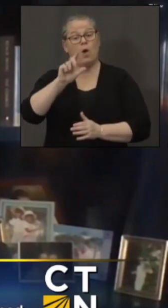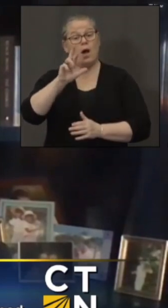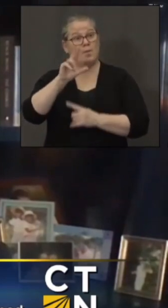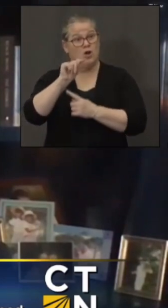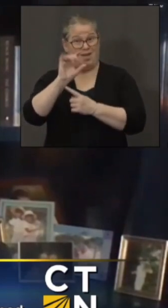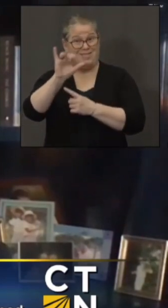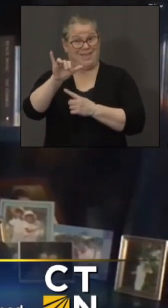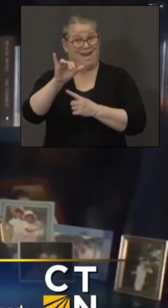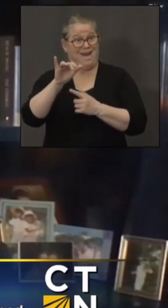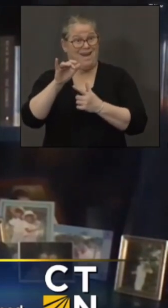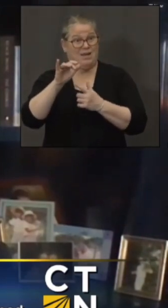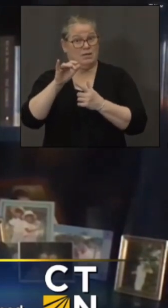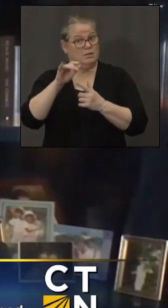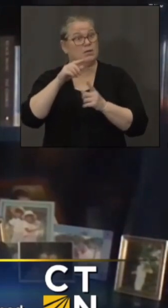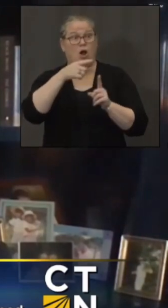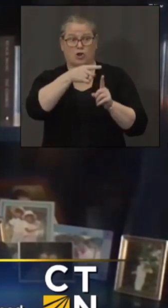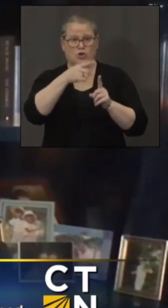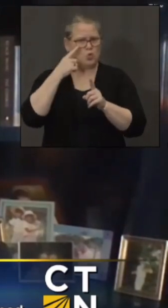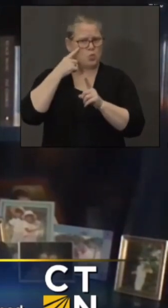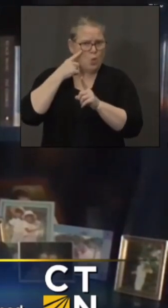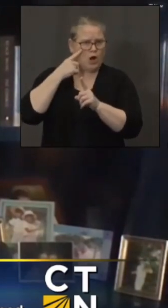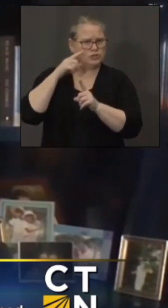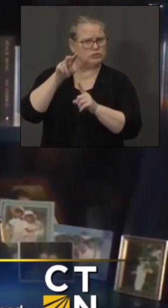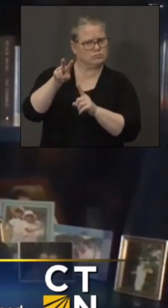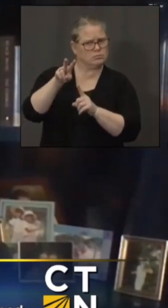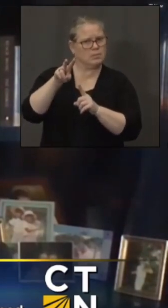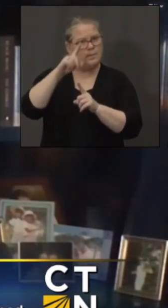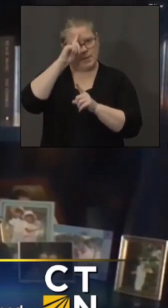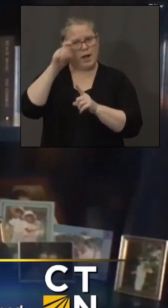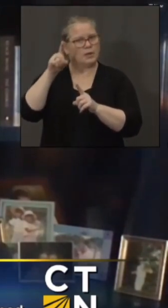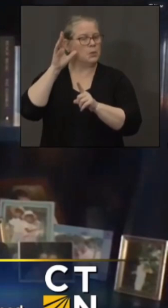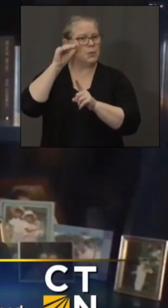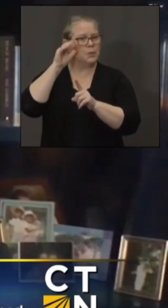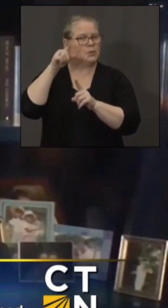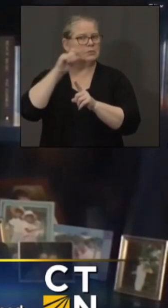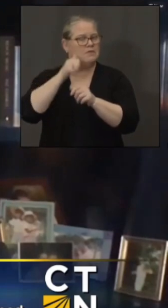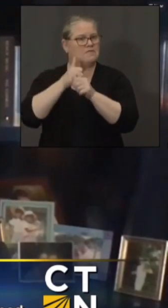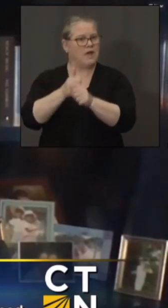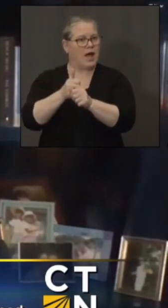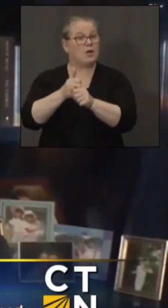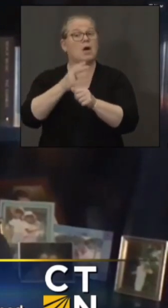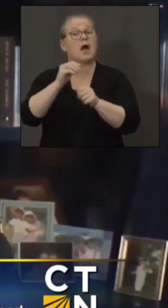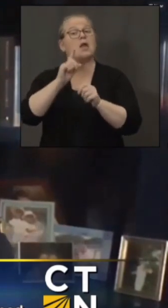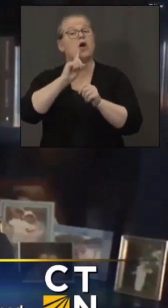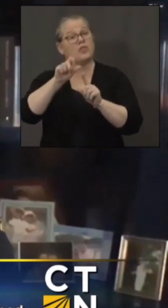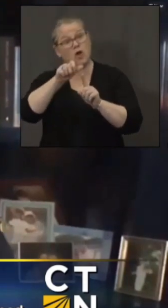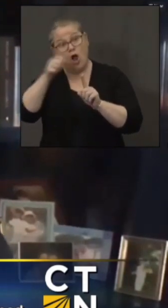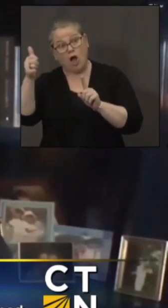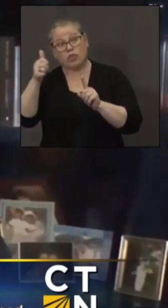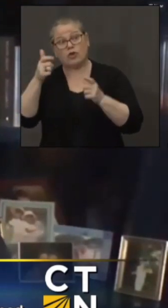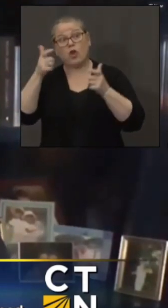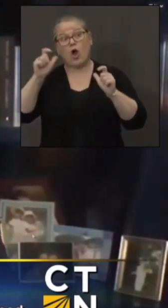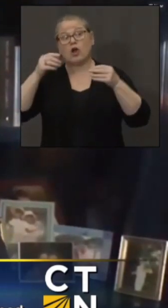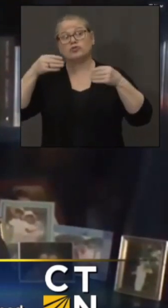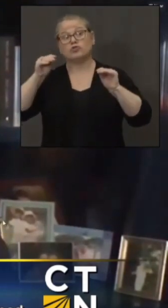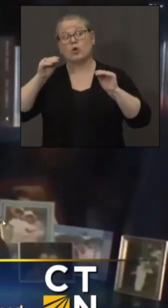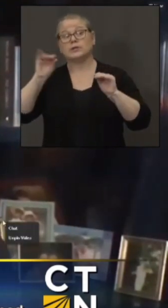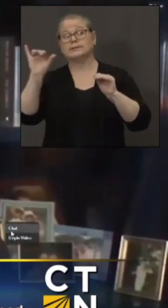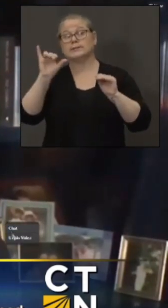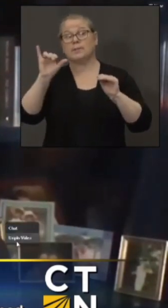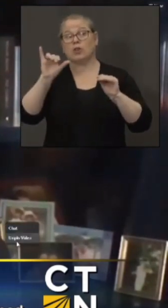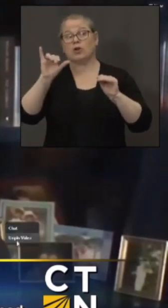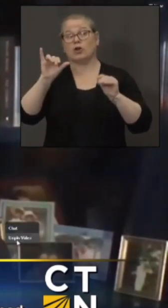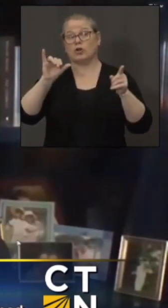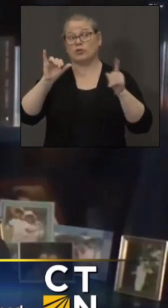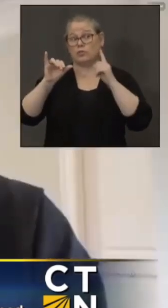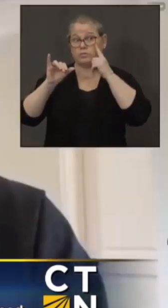similar big box type stores on your radar already? Why don't you take that, David? Yeah, sure. So